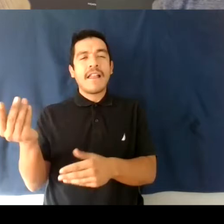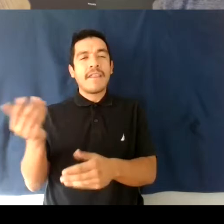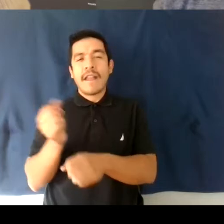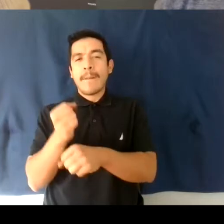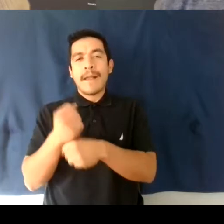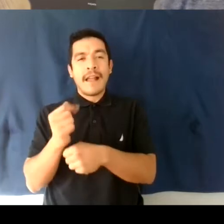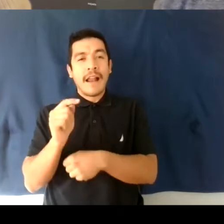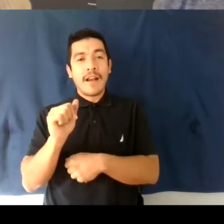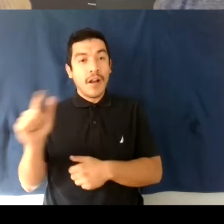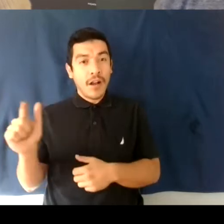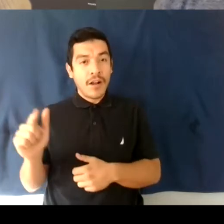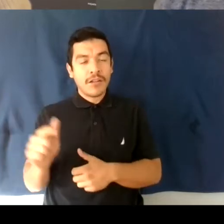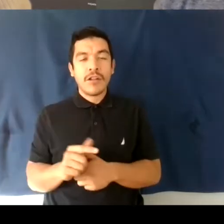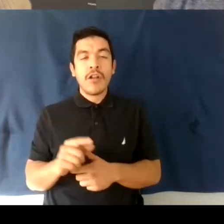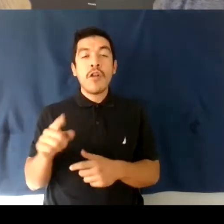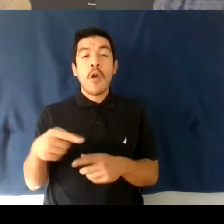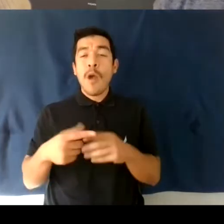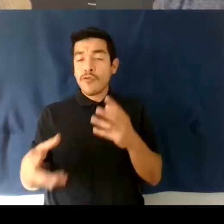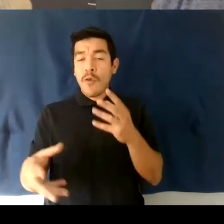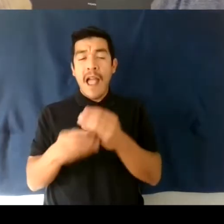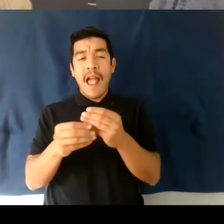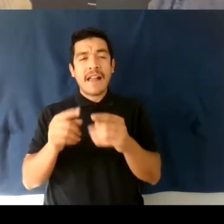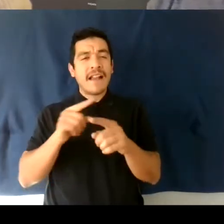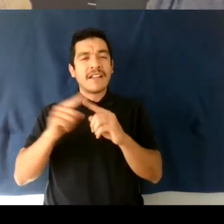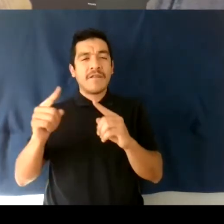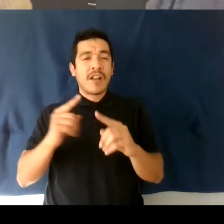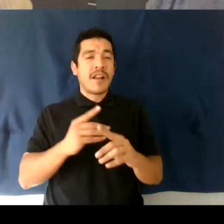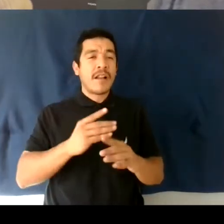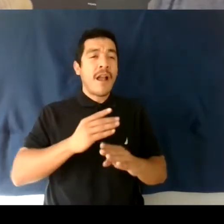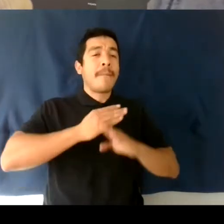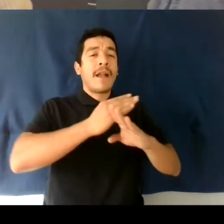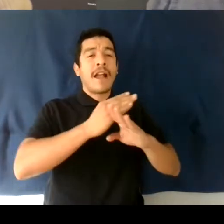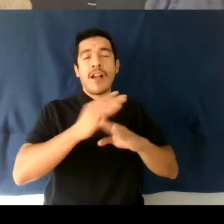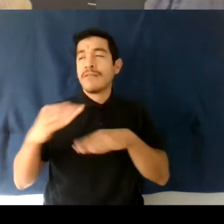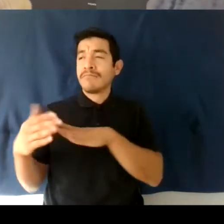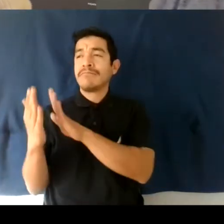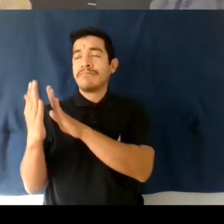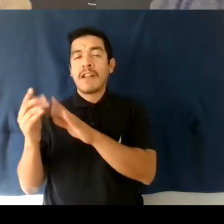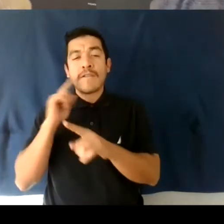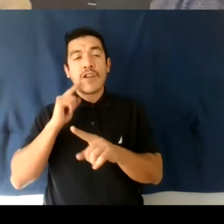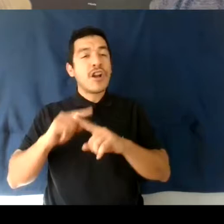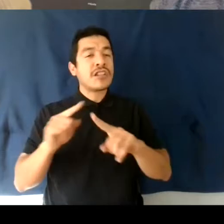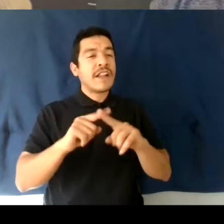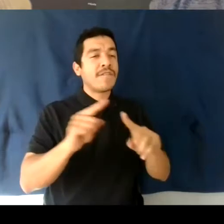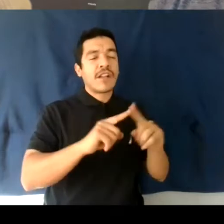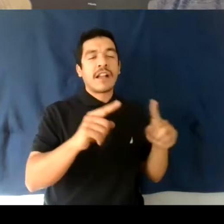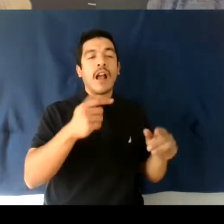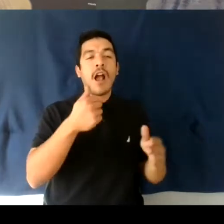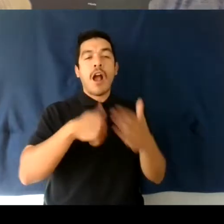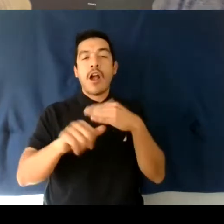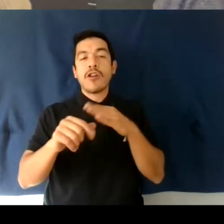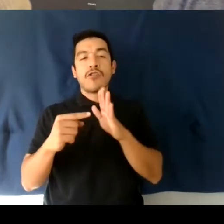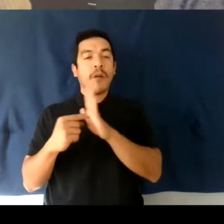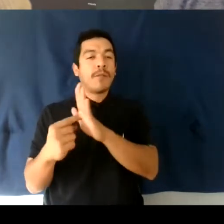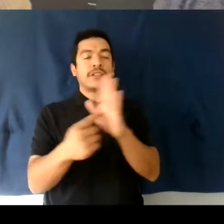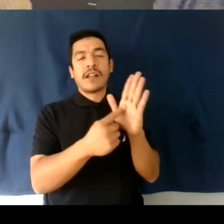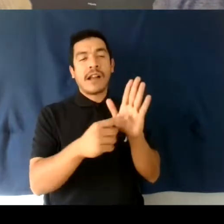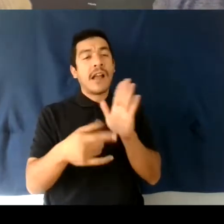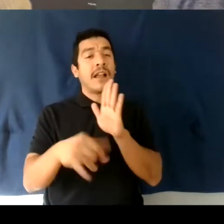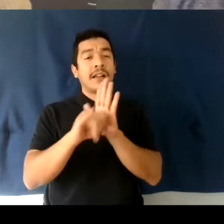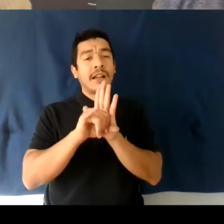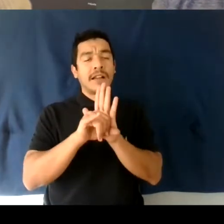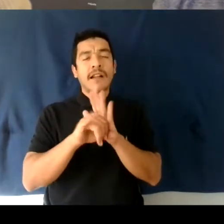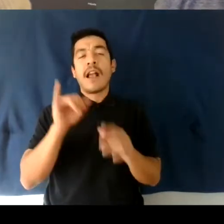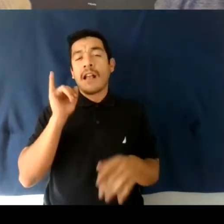on top of it all of these different barriers for like multiple different underrepresented identities, it's like